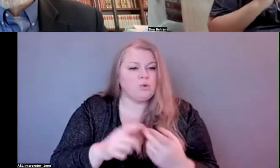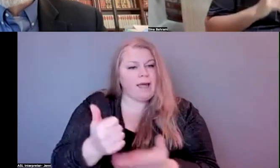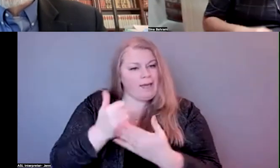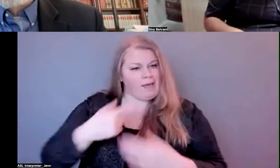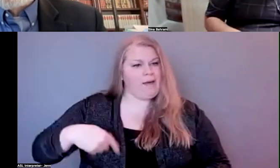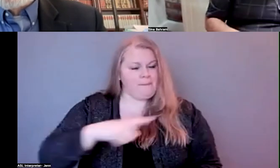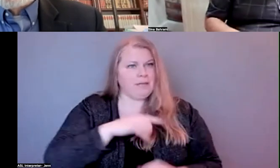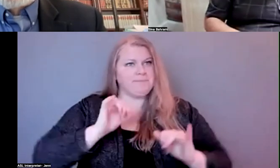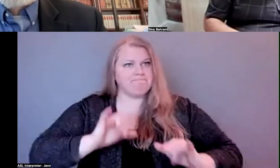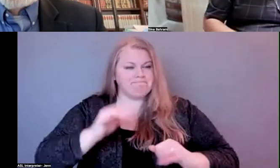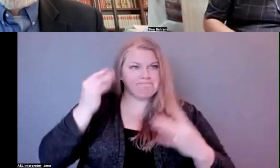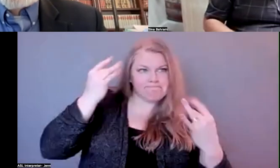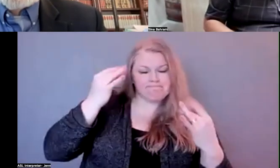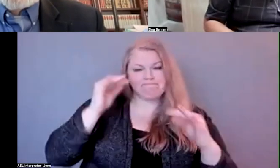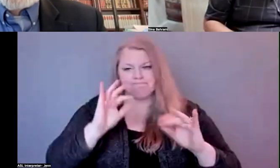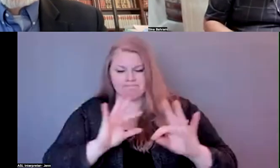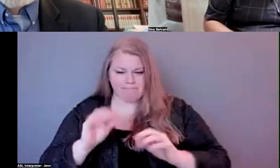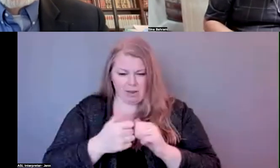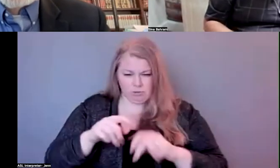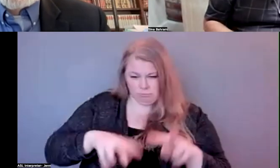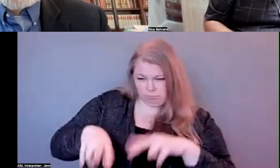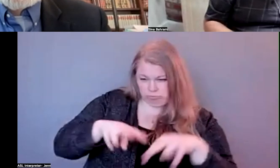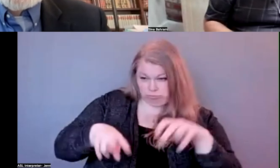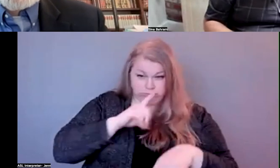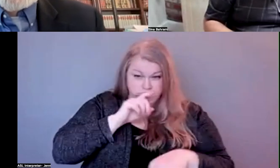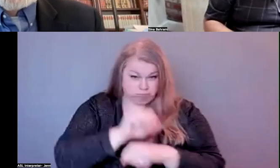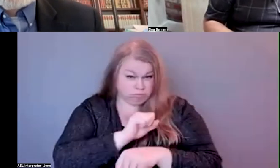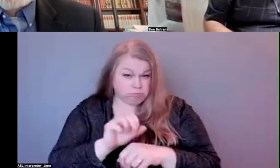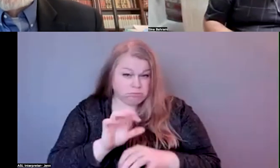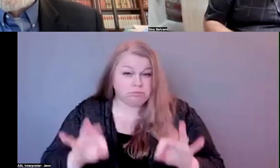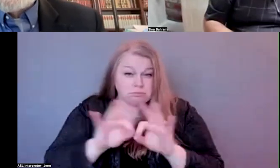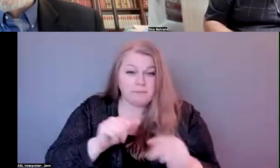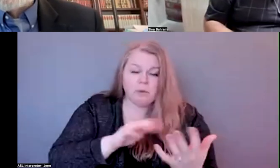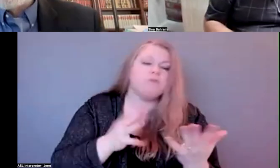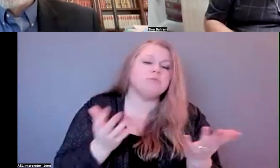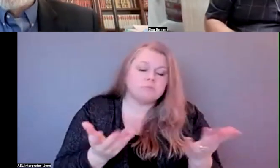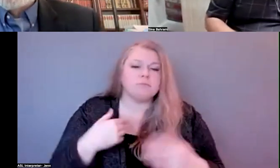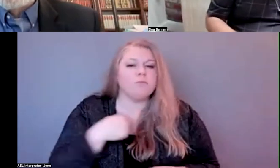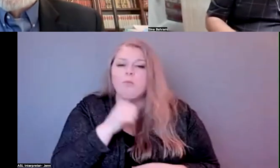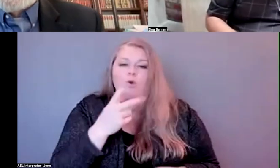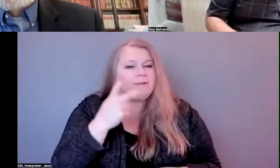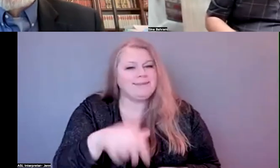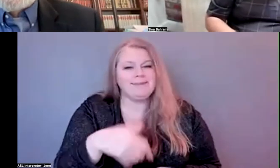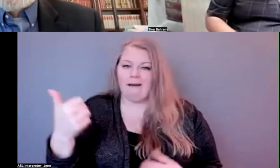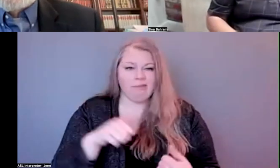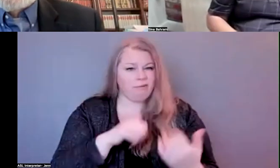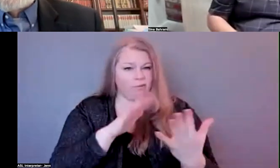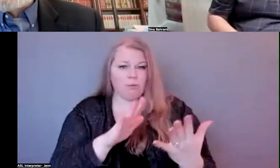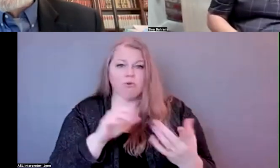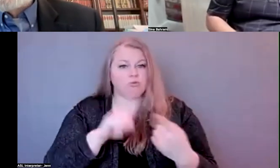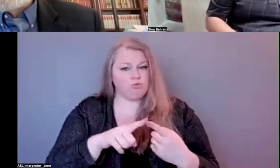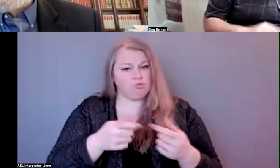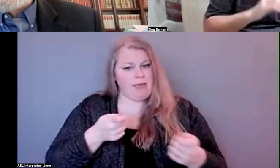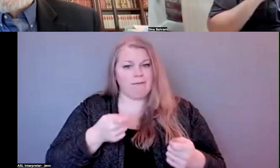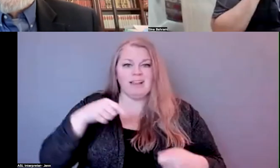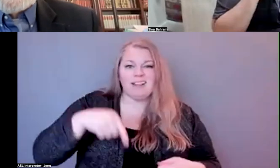think this through, evaluate whether or not this really is an approach. We don't see any other approach to handling